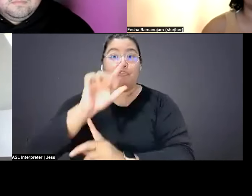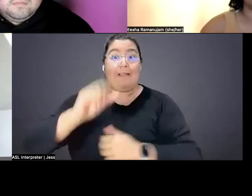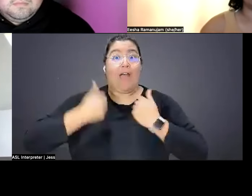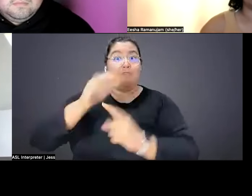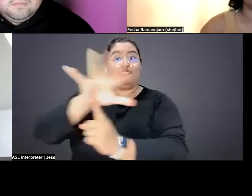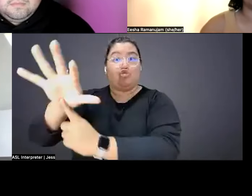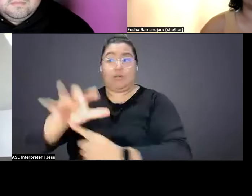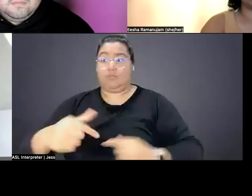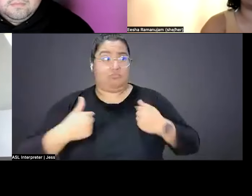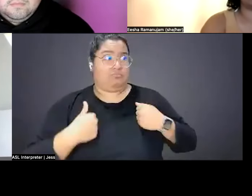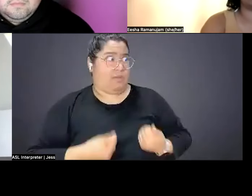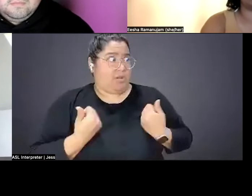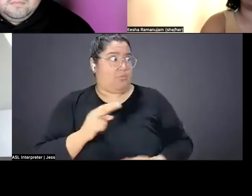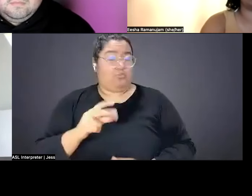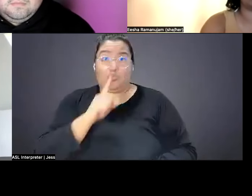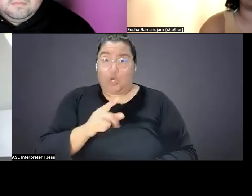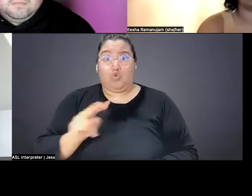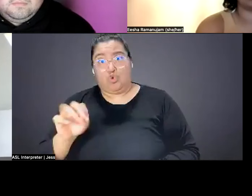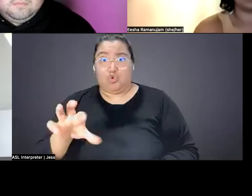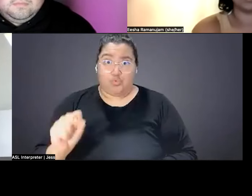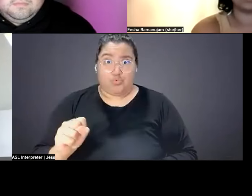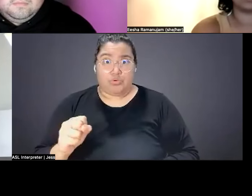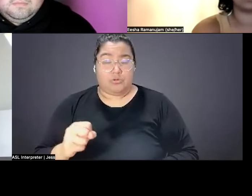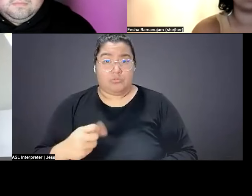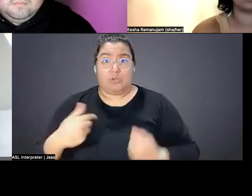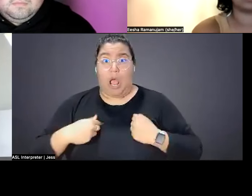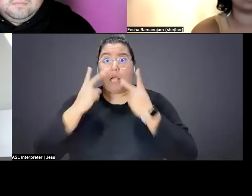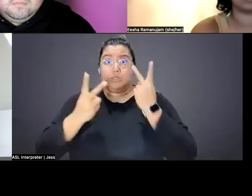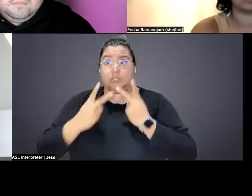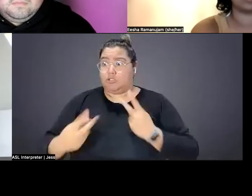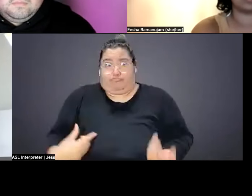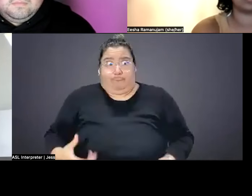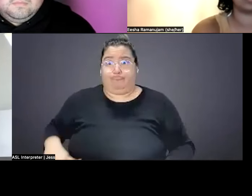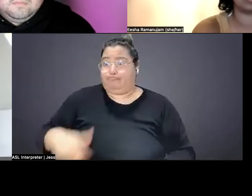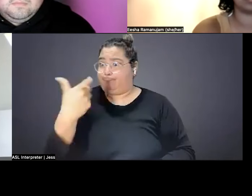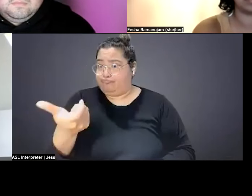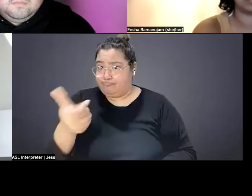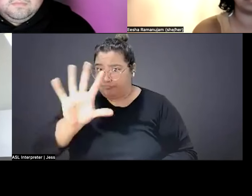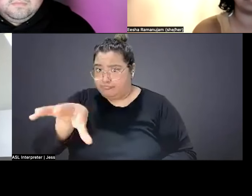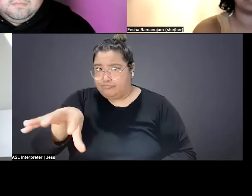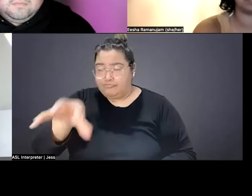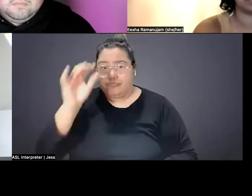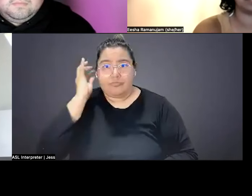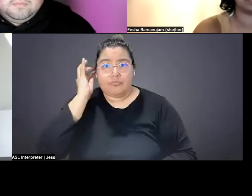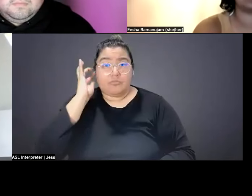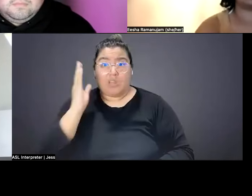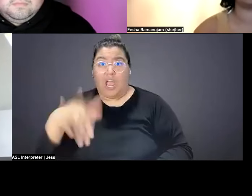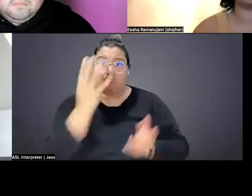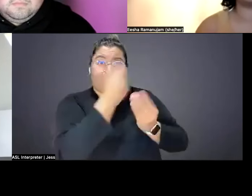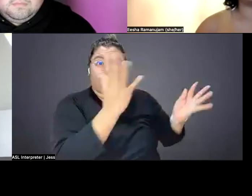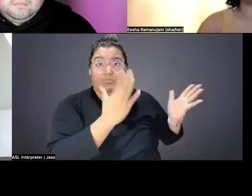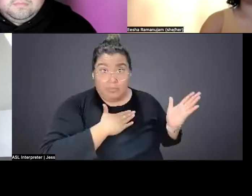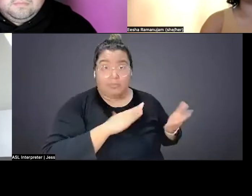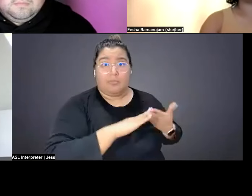now. Like, like I'm seeing stuff that are happening that are going under the radar, and I'm going to tell the rest of my community because it's in